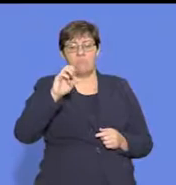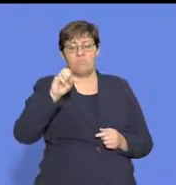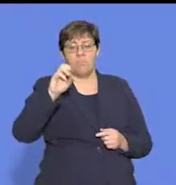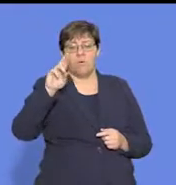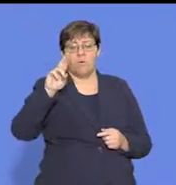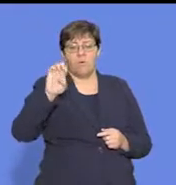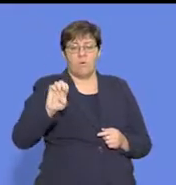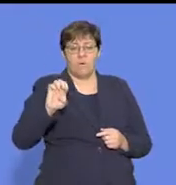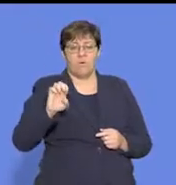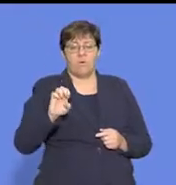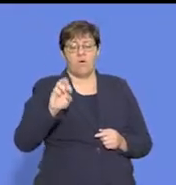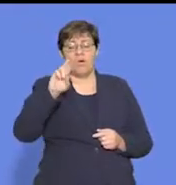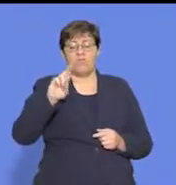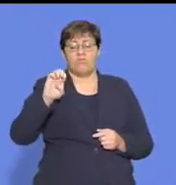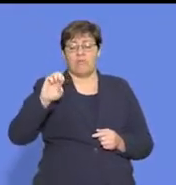reactive,